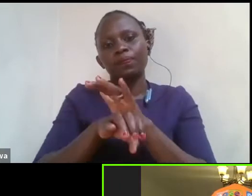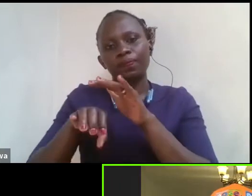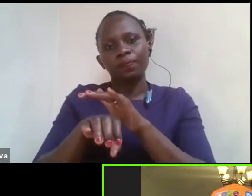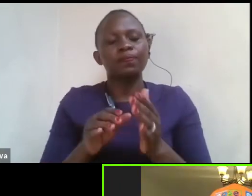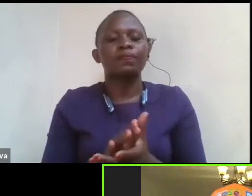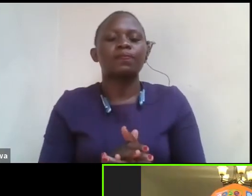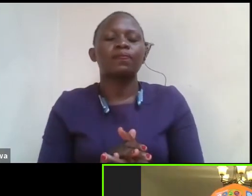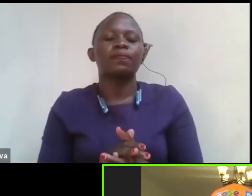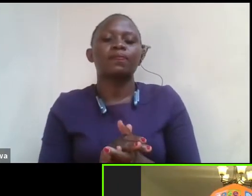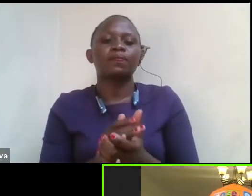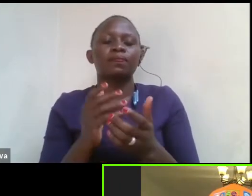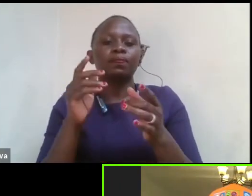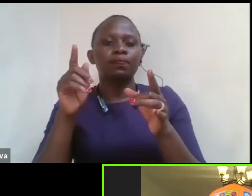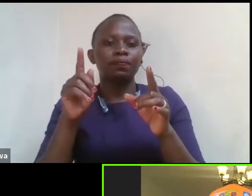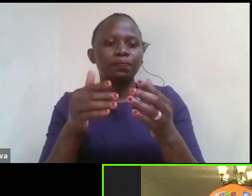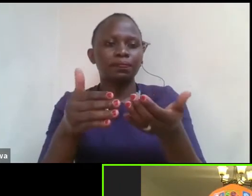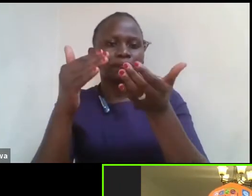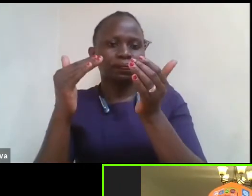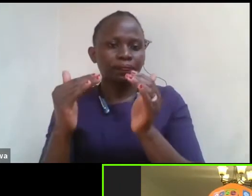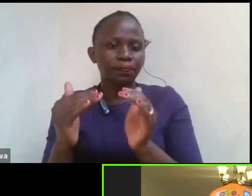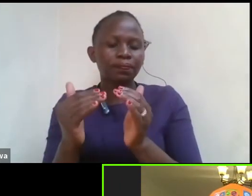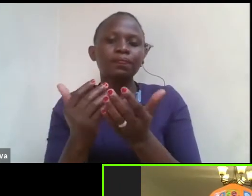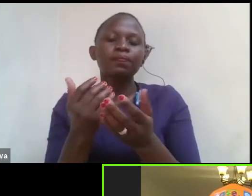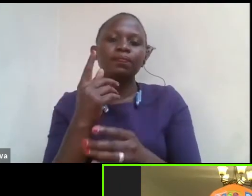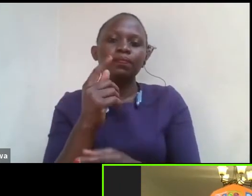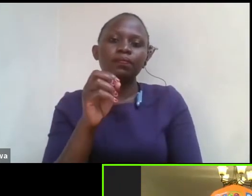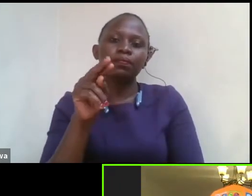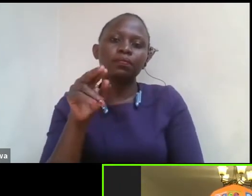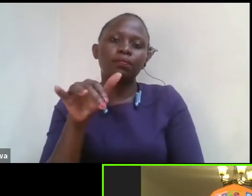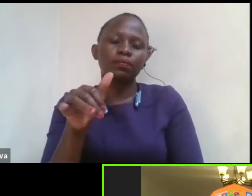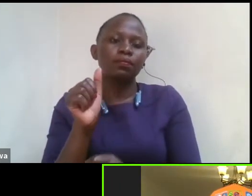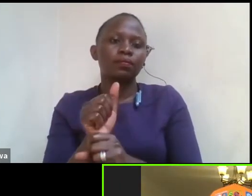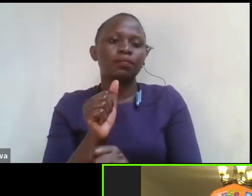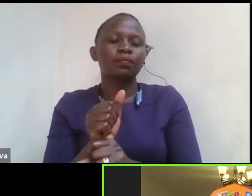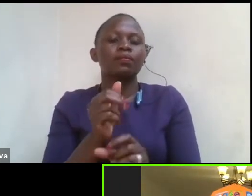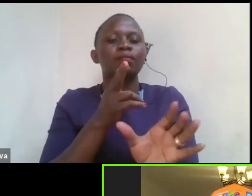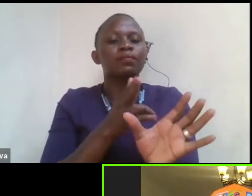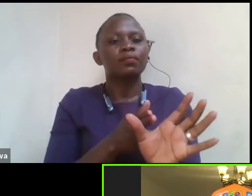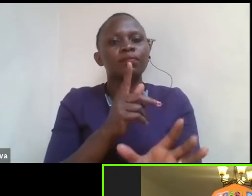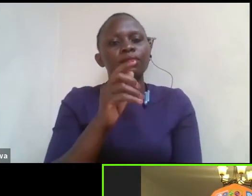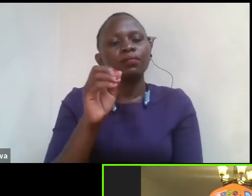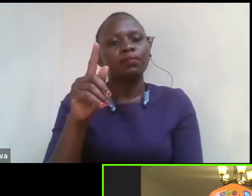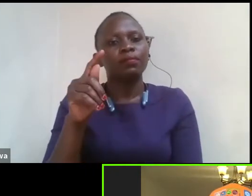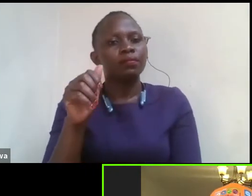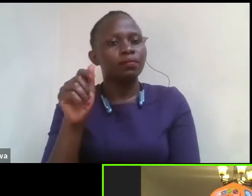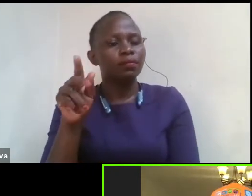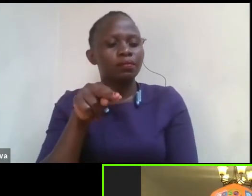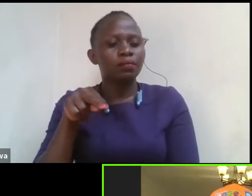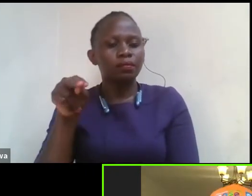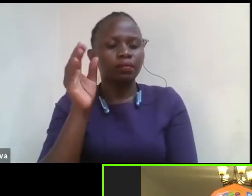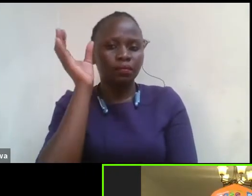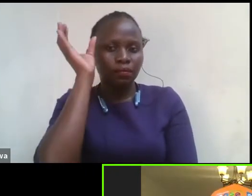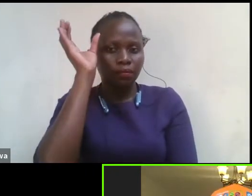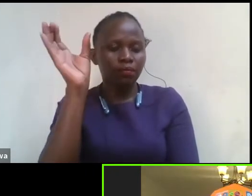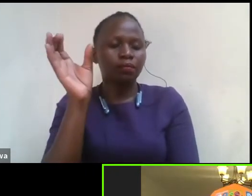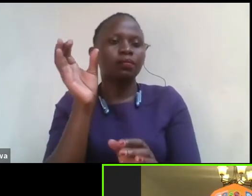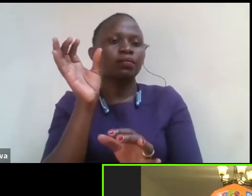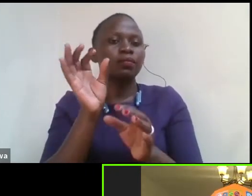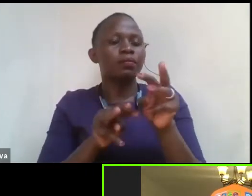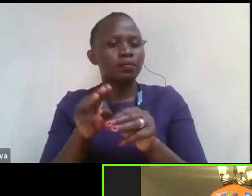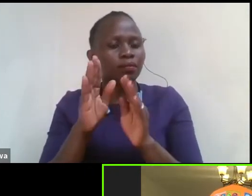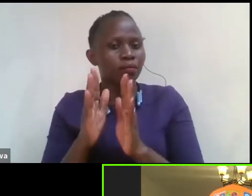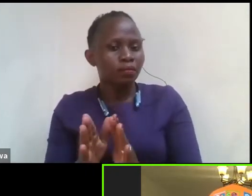Total Exploration and Production as the National Content Manager. In addition to this role, he was also the Public Affairs Manager. He's